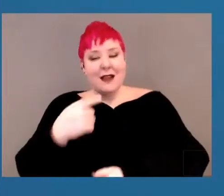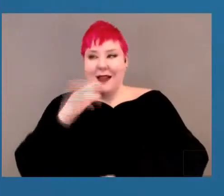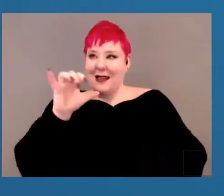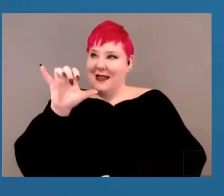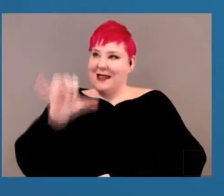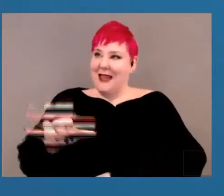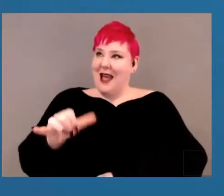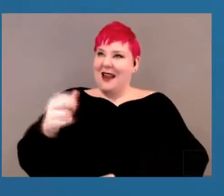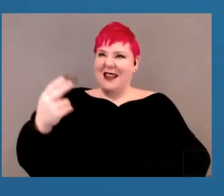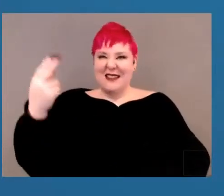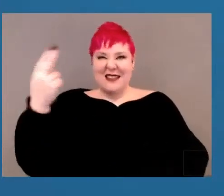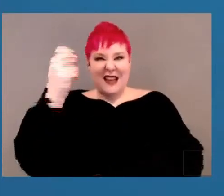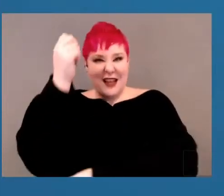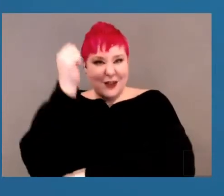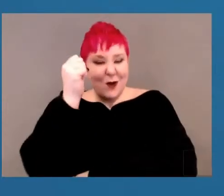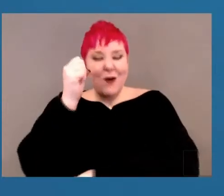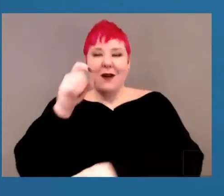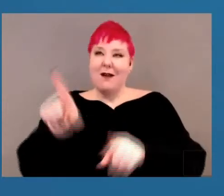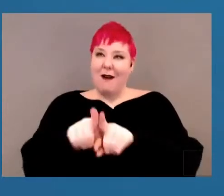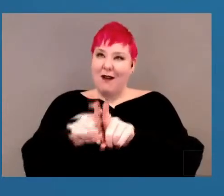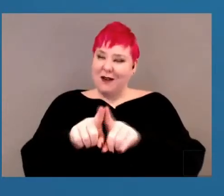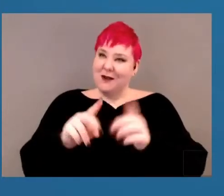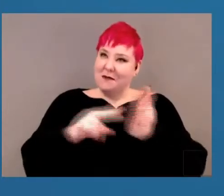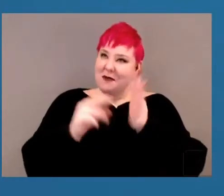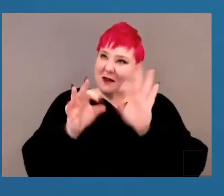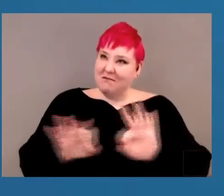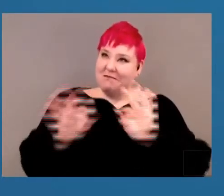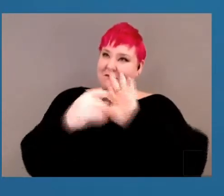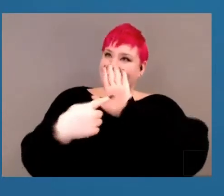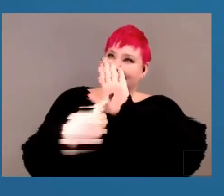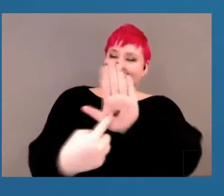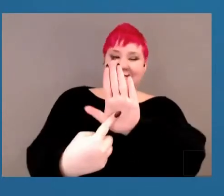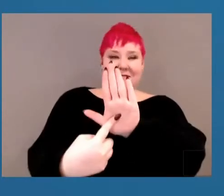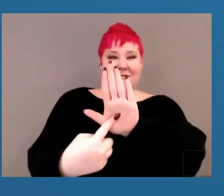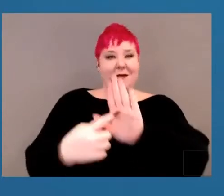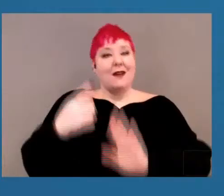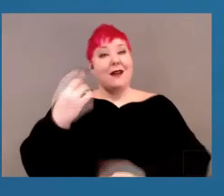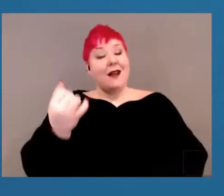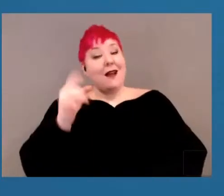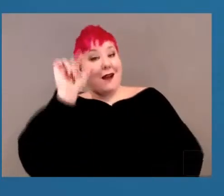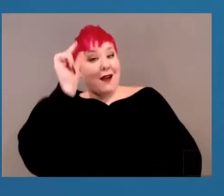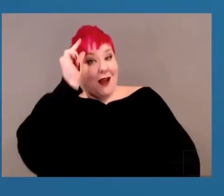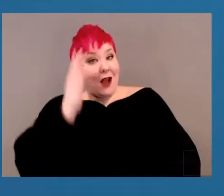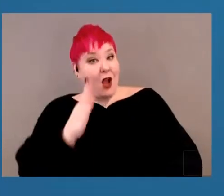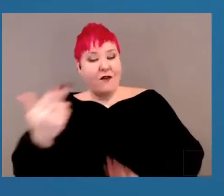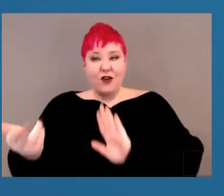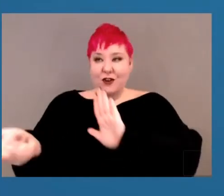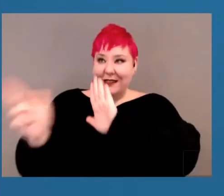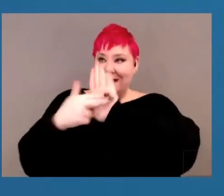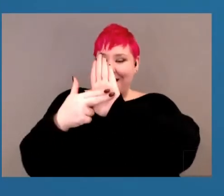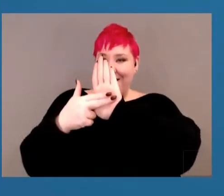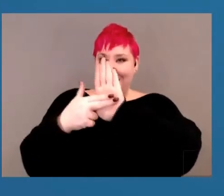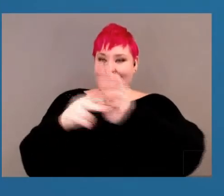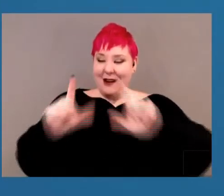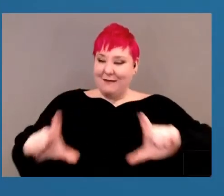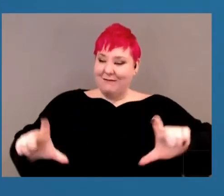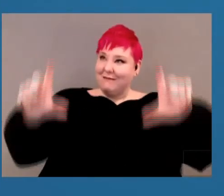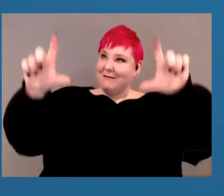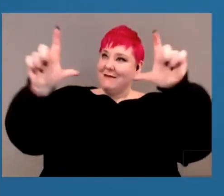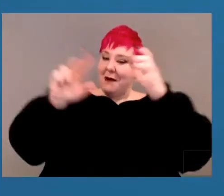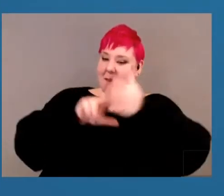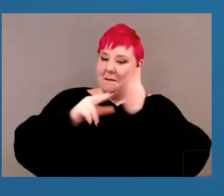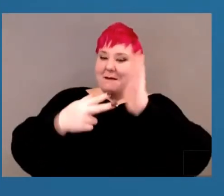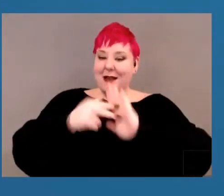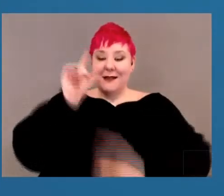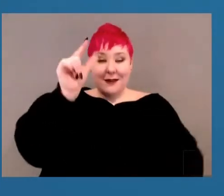symbolic. As it's set in place with the governor's signature on it, it represents that Governor Hochul will forever